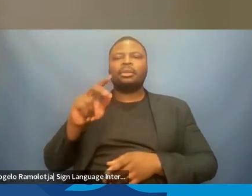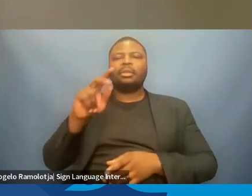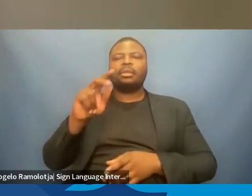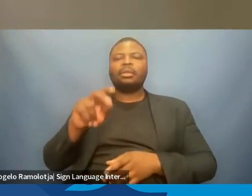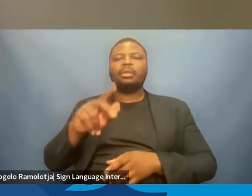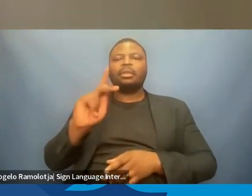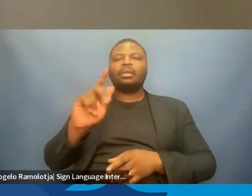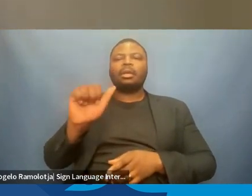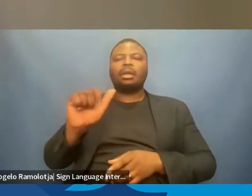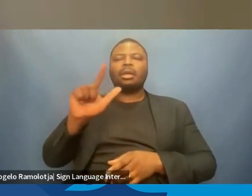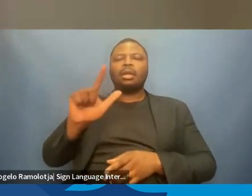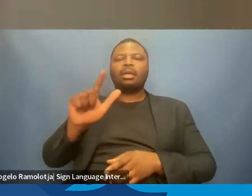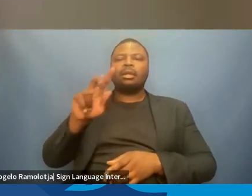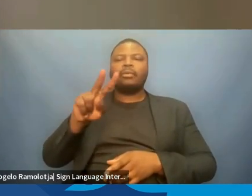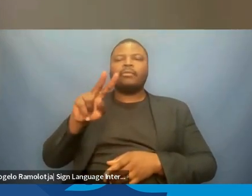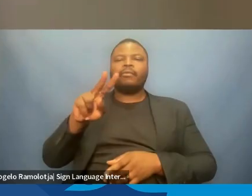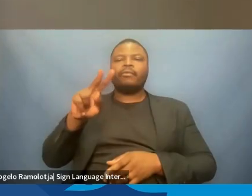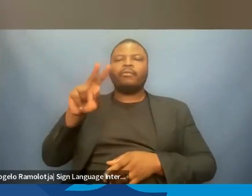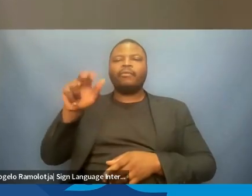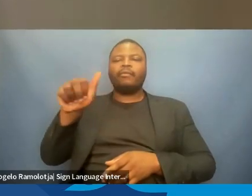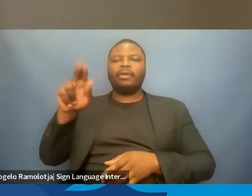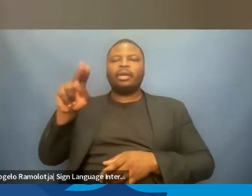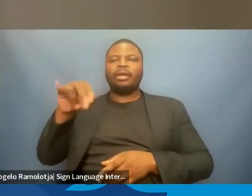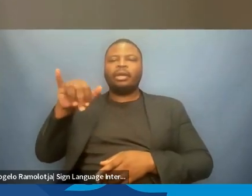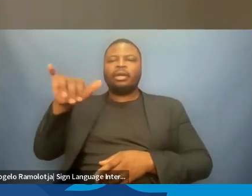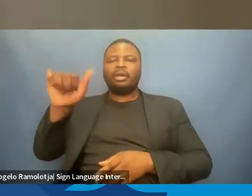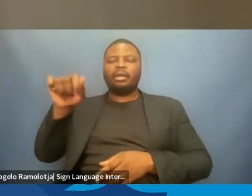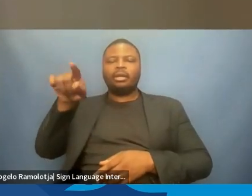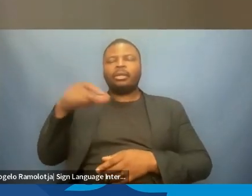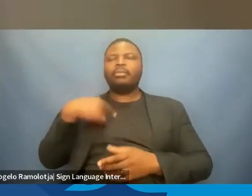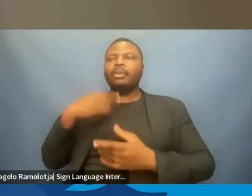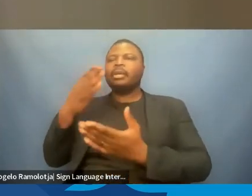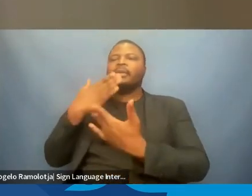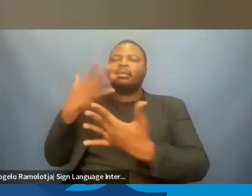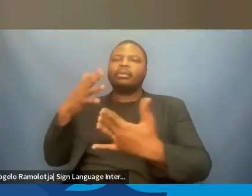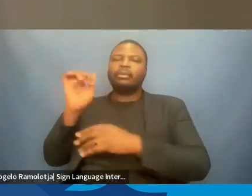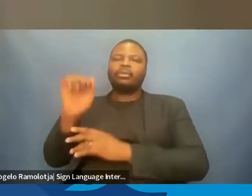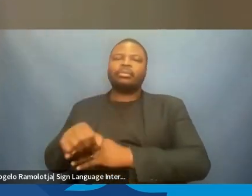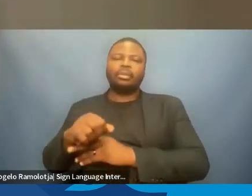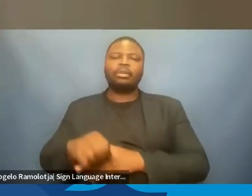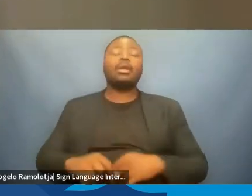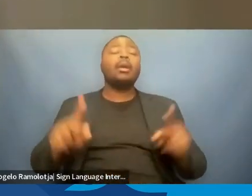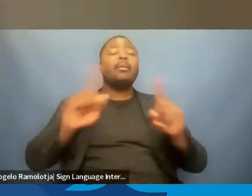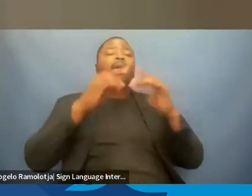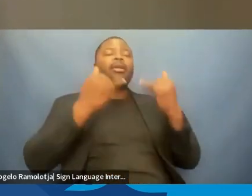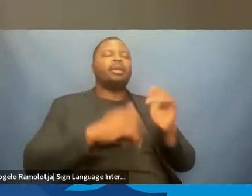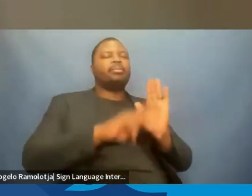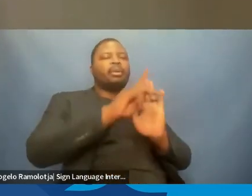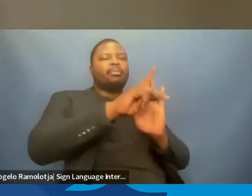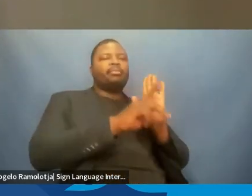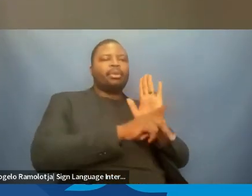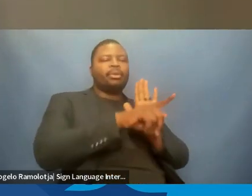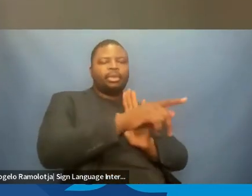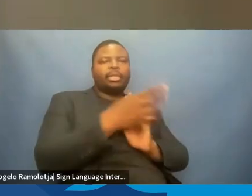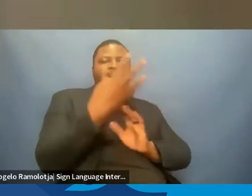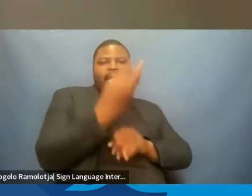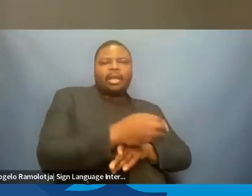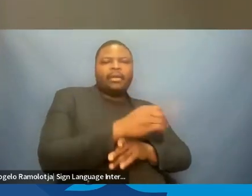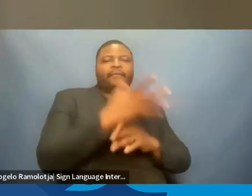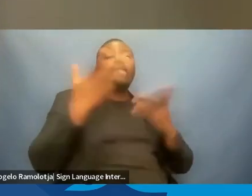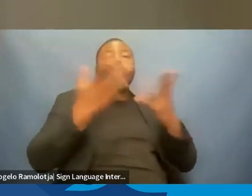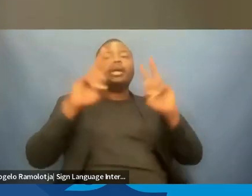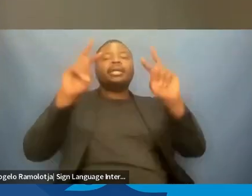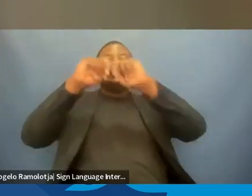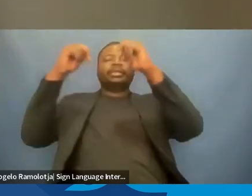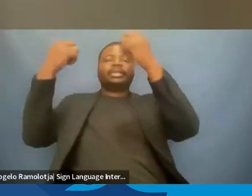name correctly. While there is a policy and legislative support for harm reduction at national level through